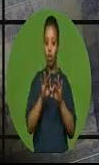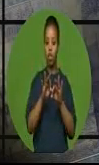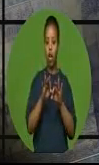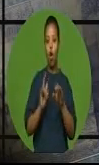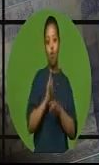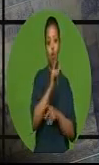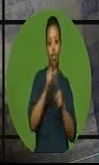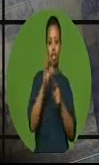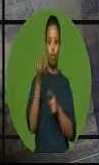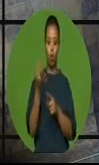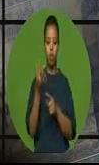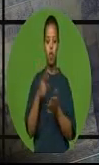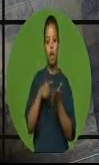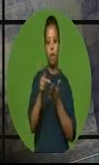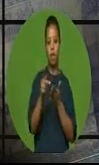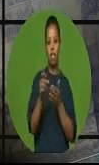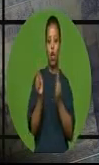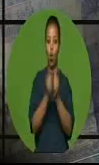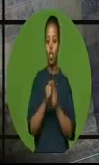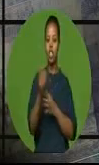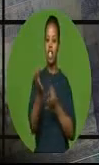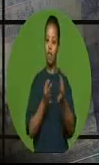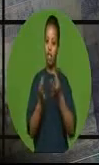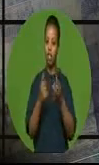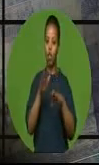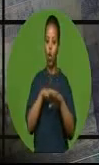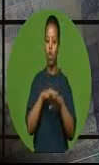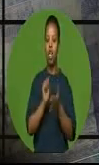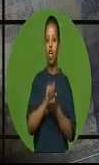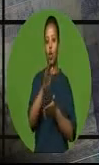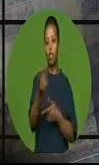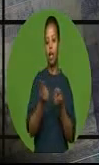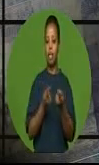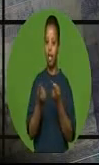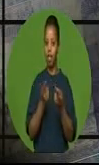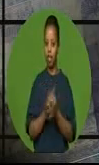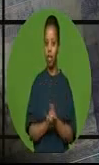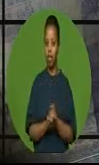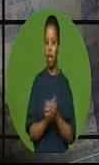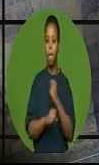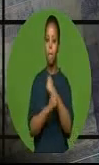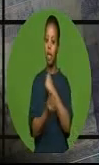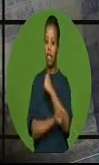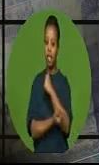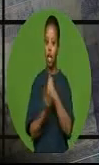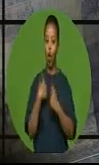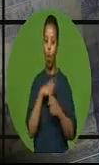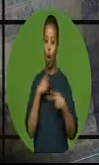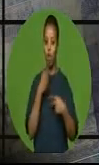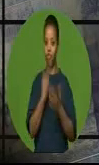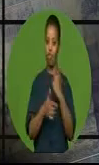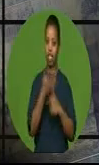foreign terms of payment with emphasis on consignment sales. Basically, we